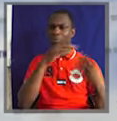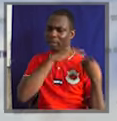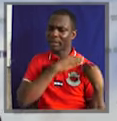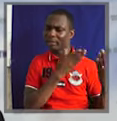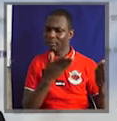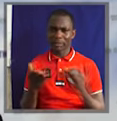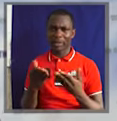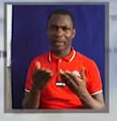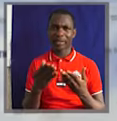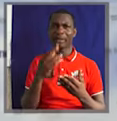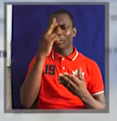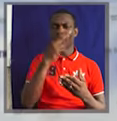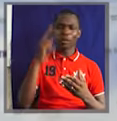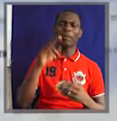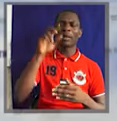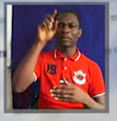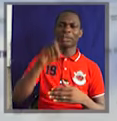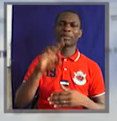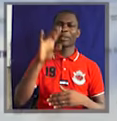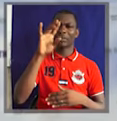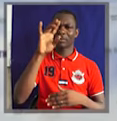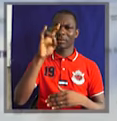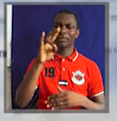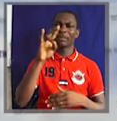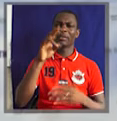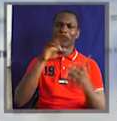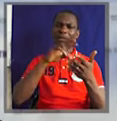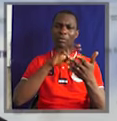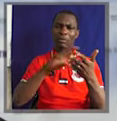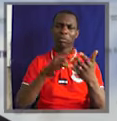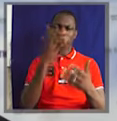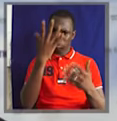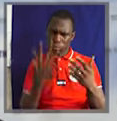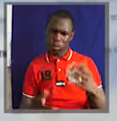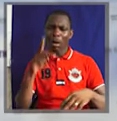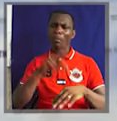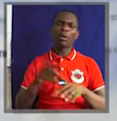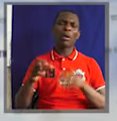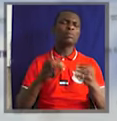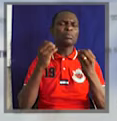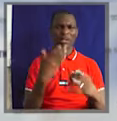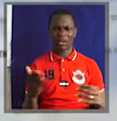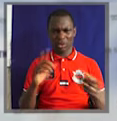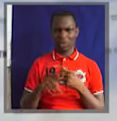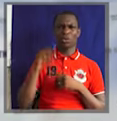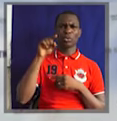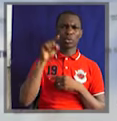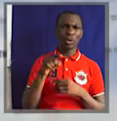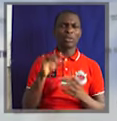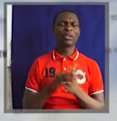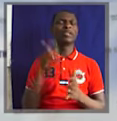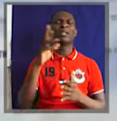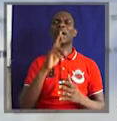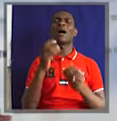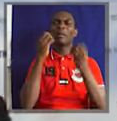generational no me pesa wo dwin Romans chapter 7 o kan ko e form Paul beto to aso sa aka ne bebre